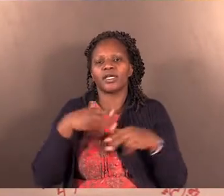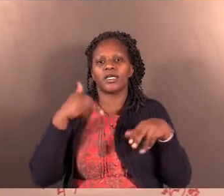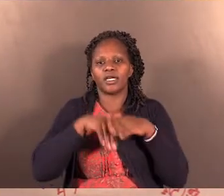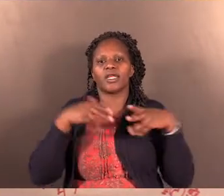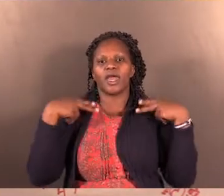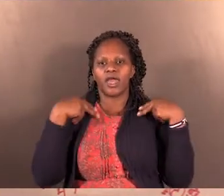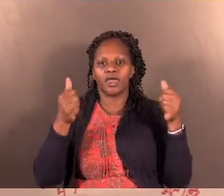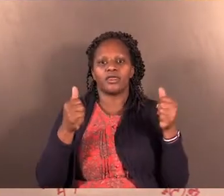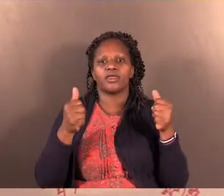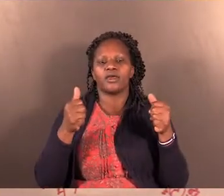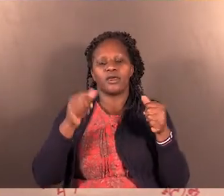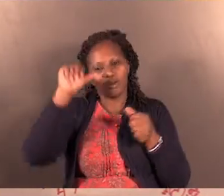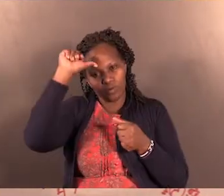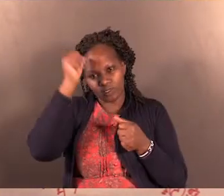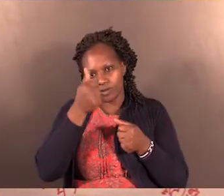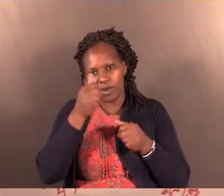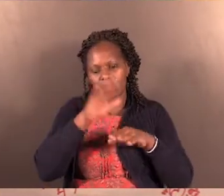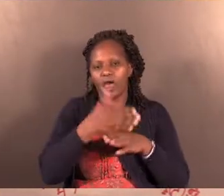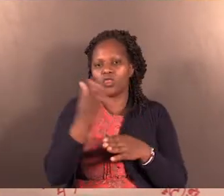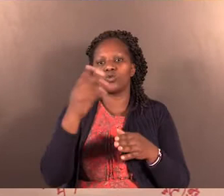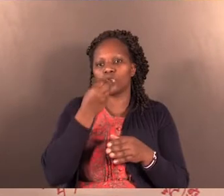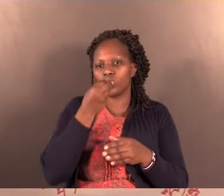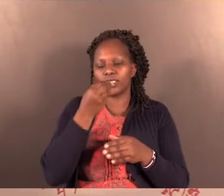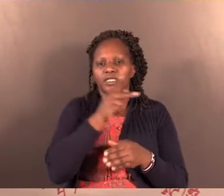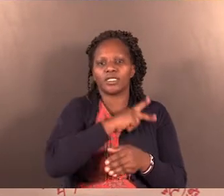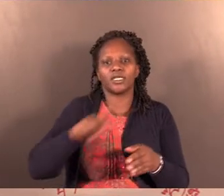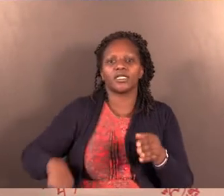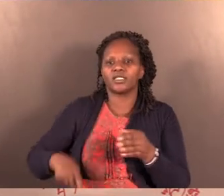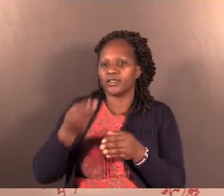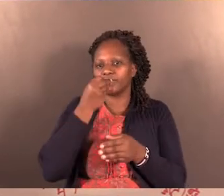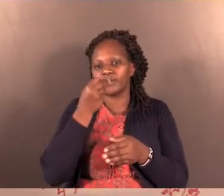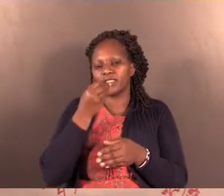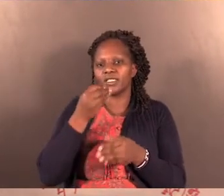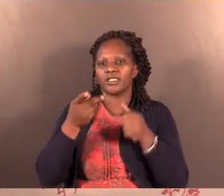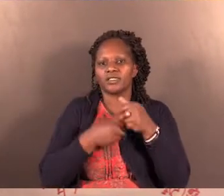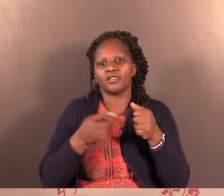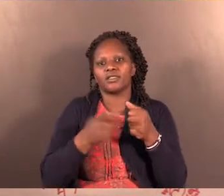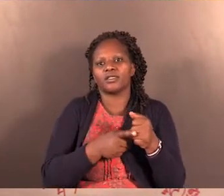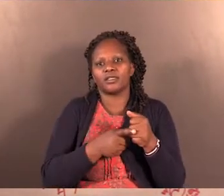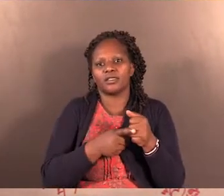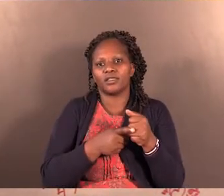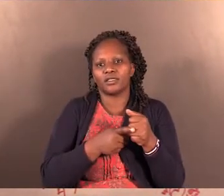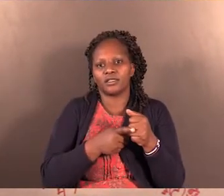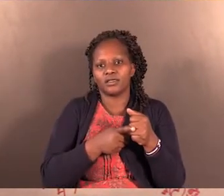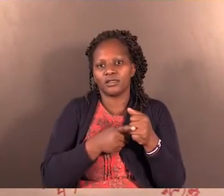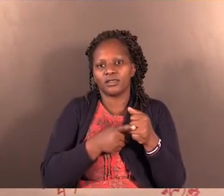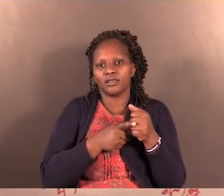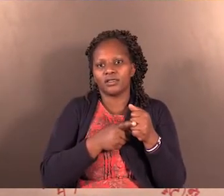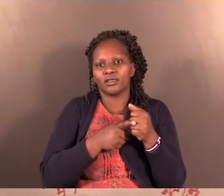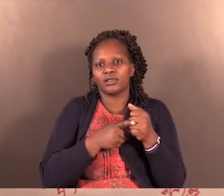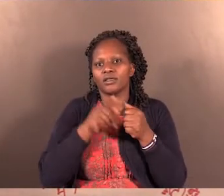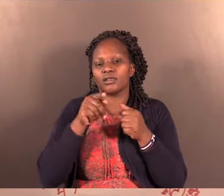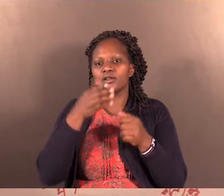in health and even in intellect than those who ate the king's food. And the sixth thing we learn from